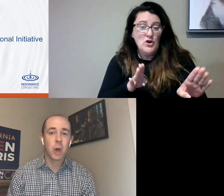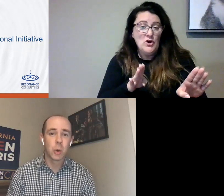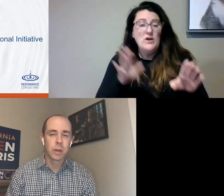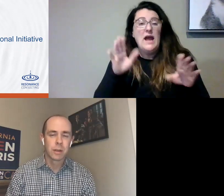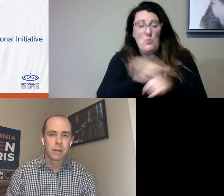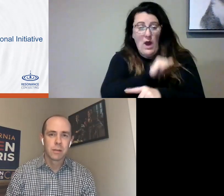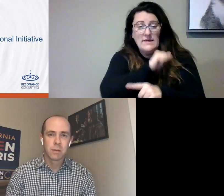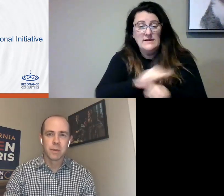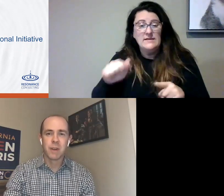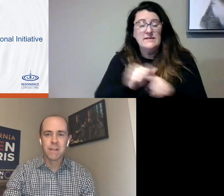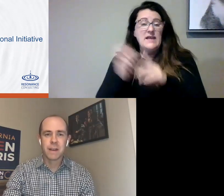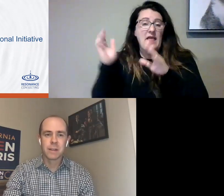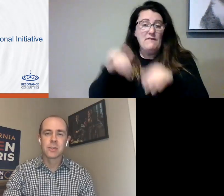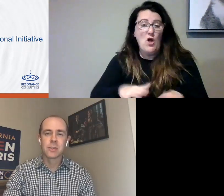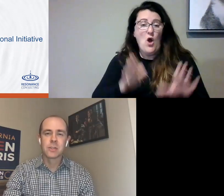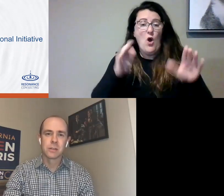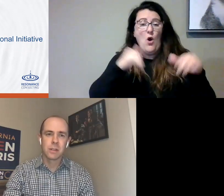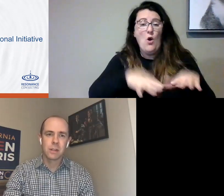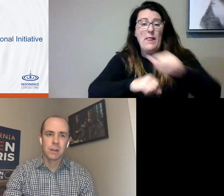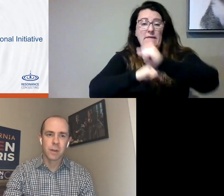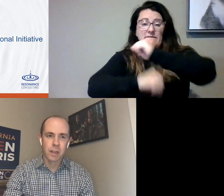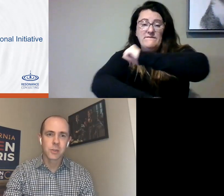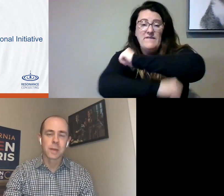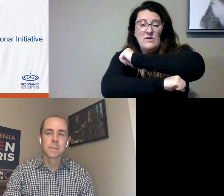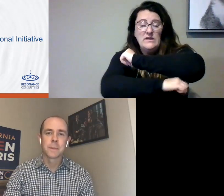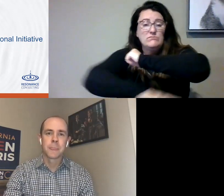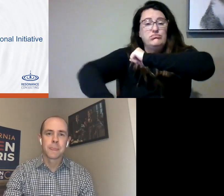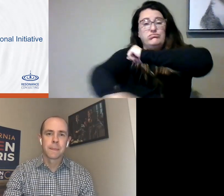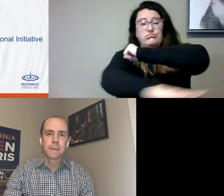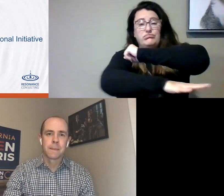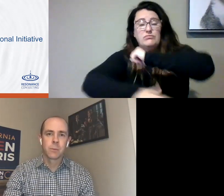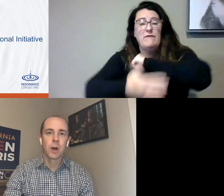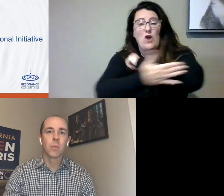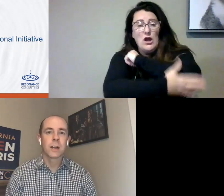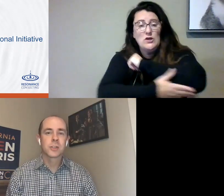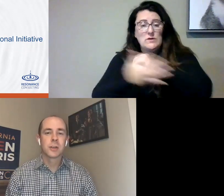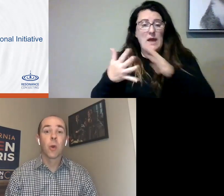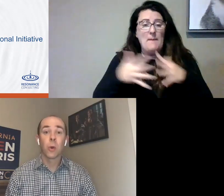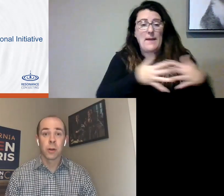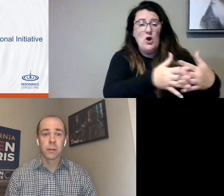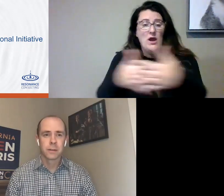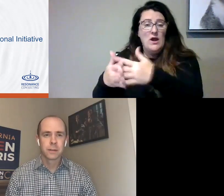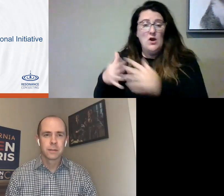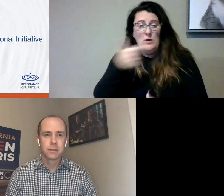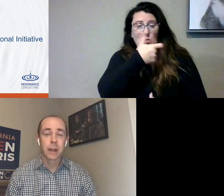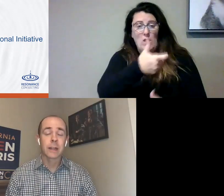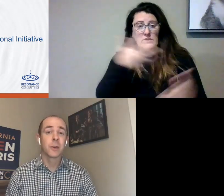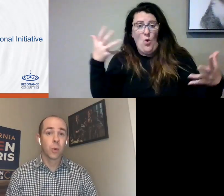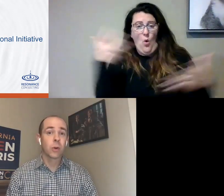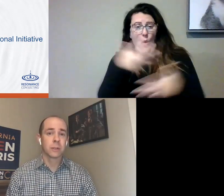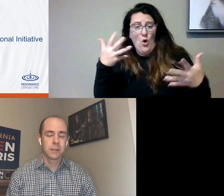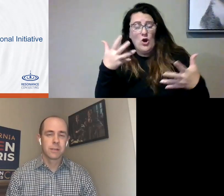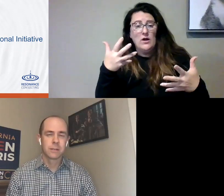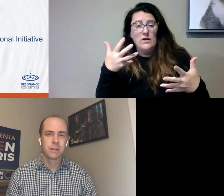that flow from the very foundation of our country. We all watched in horror. Frankly,